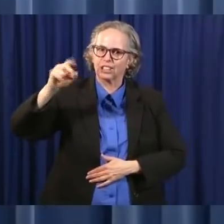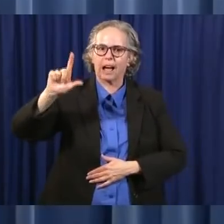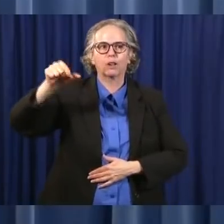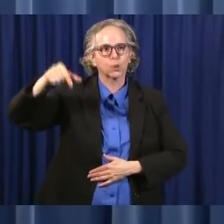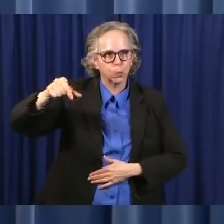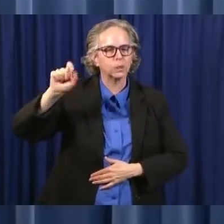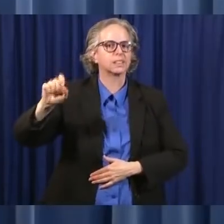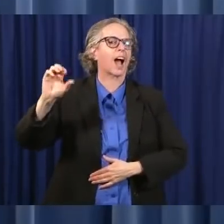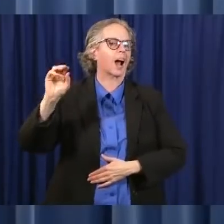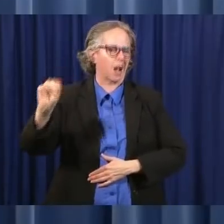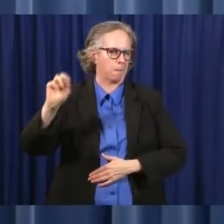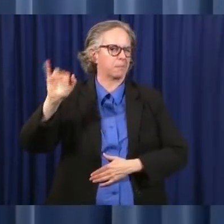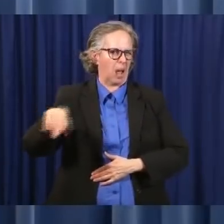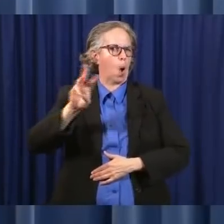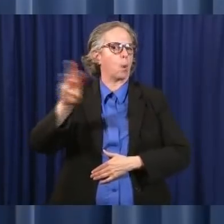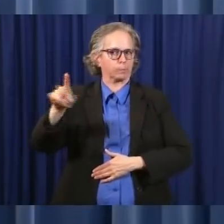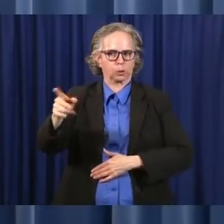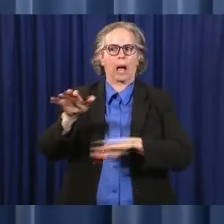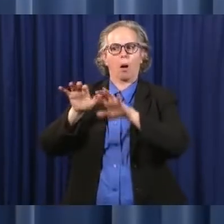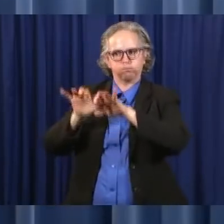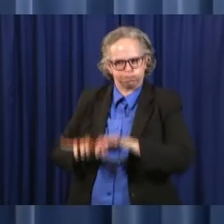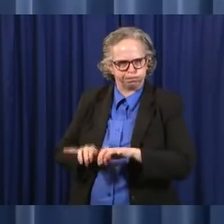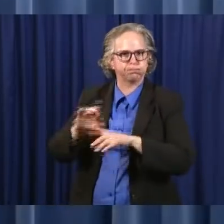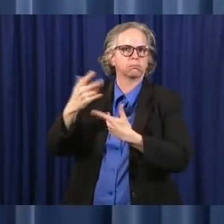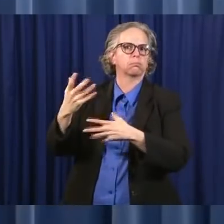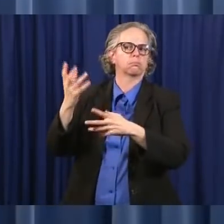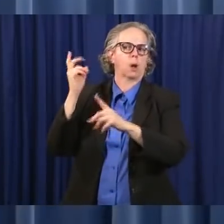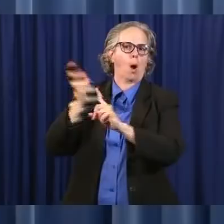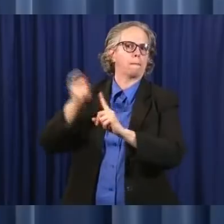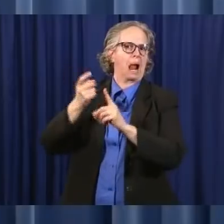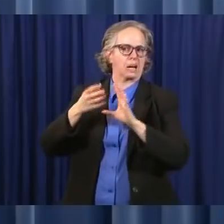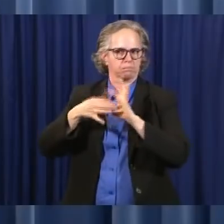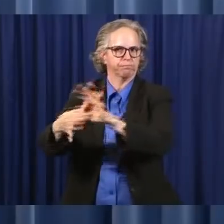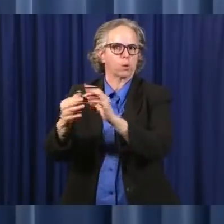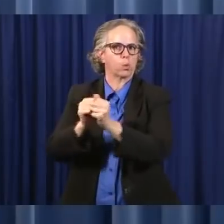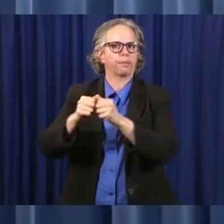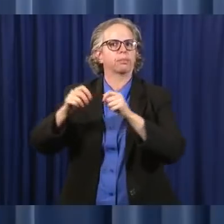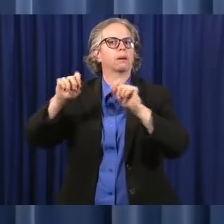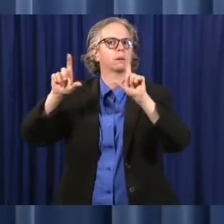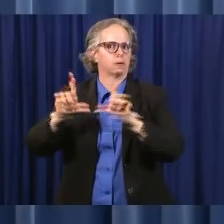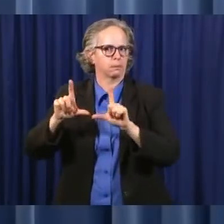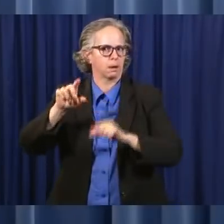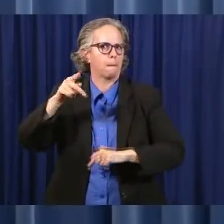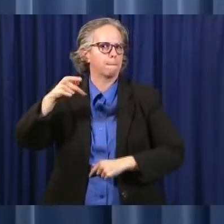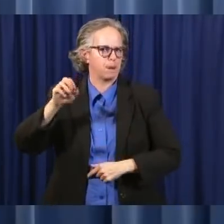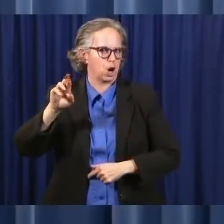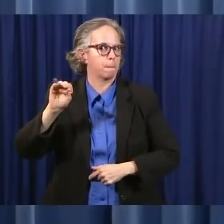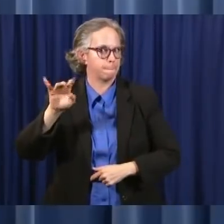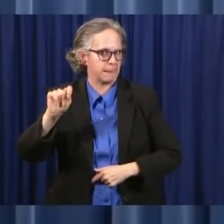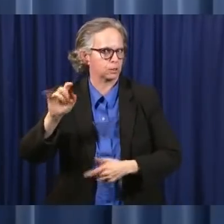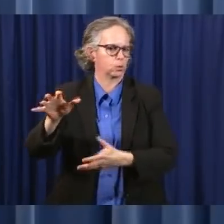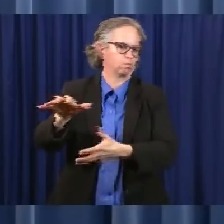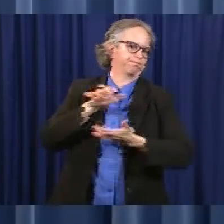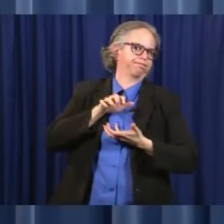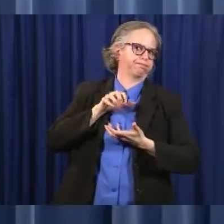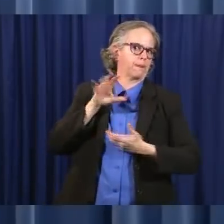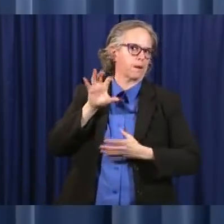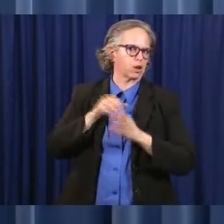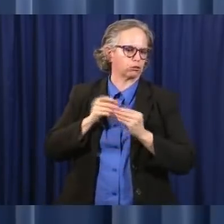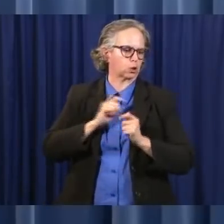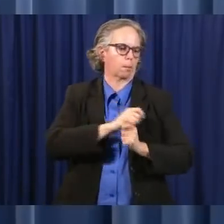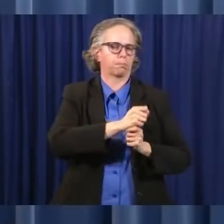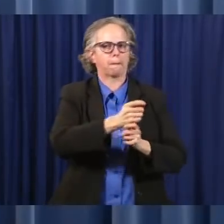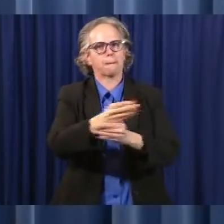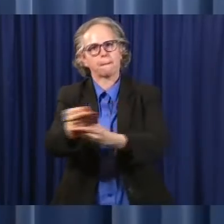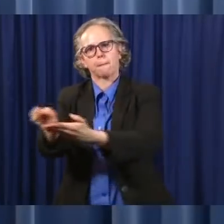During our regular COVID-19 briefings, we've talked with you about the data, and we've talked about the